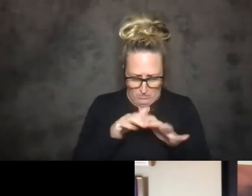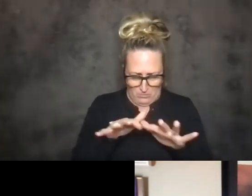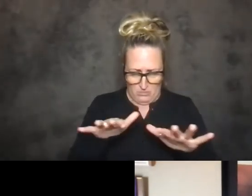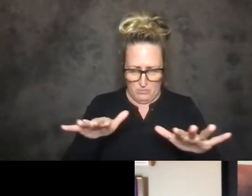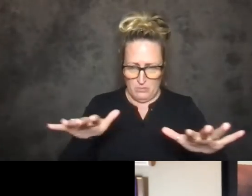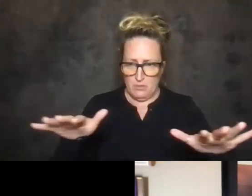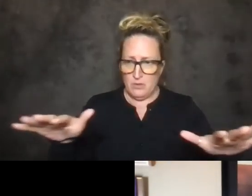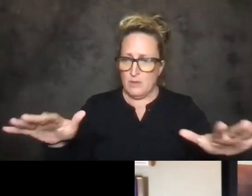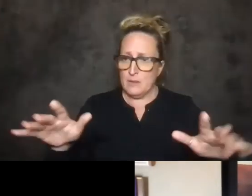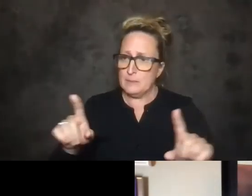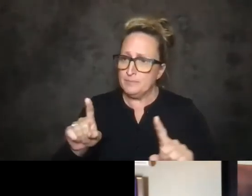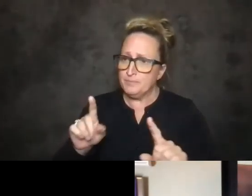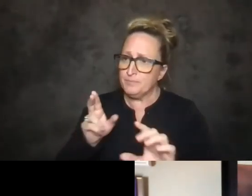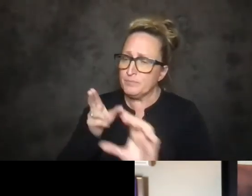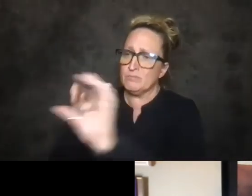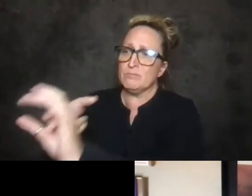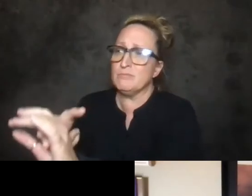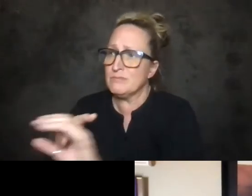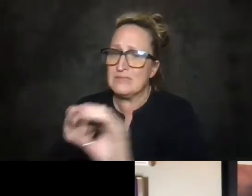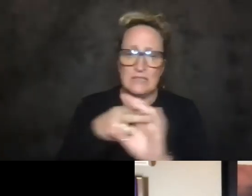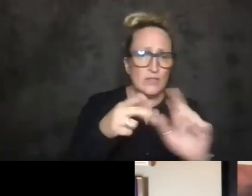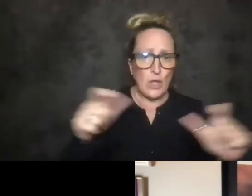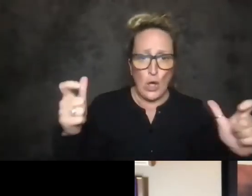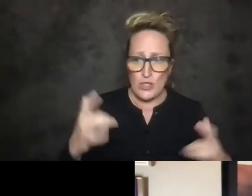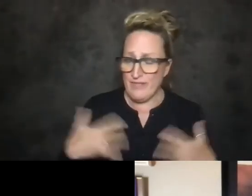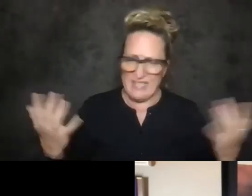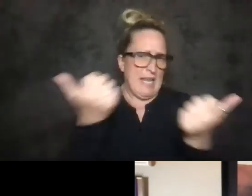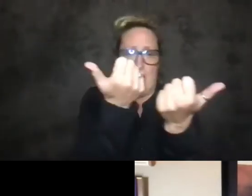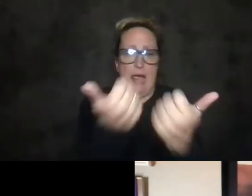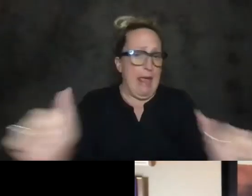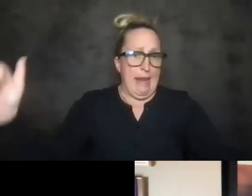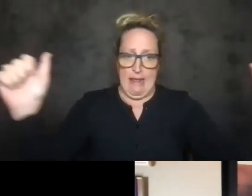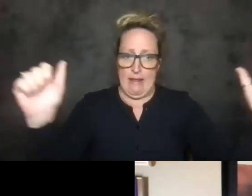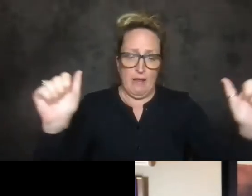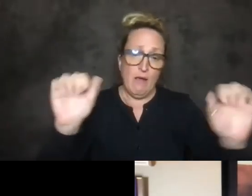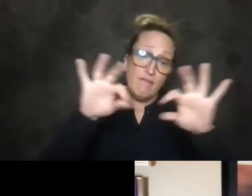know, attend large events, attend any events, to attend